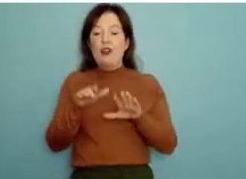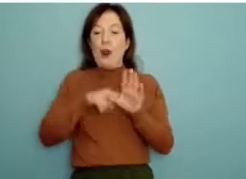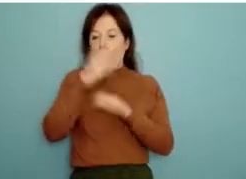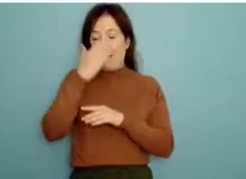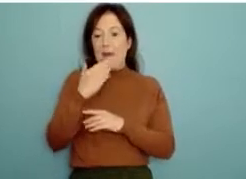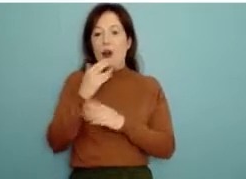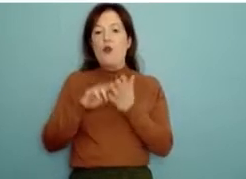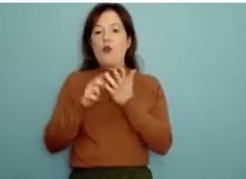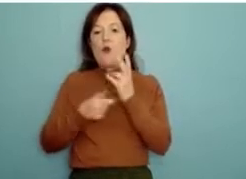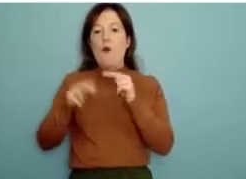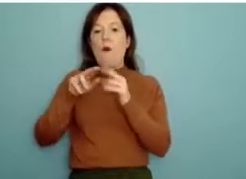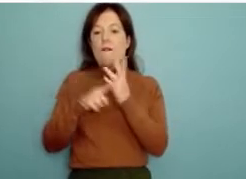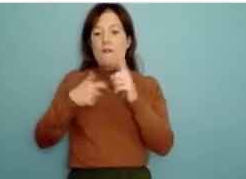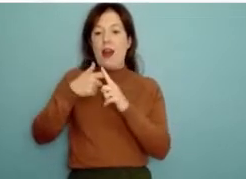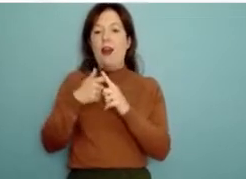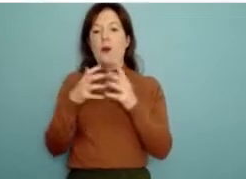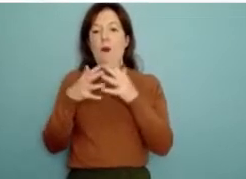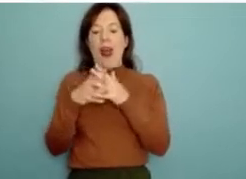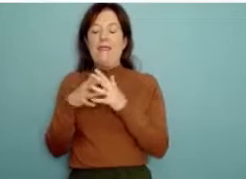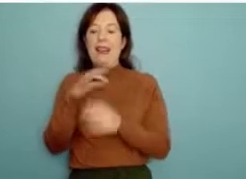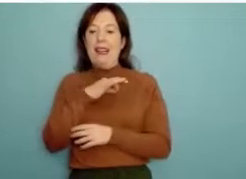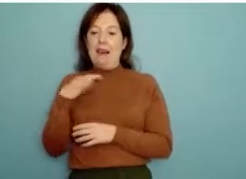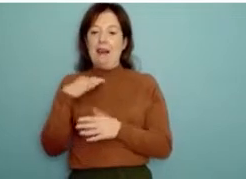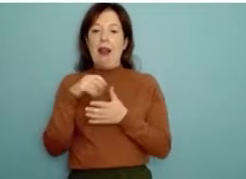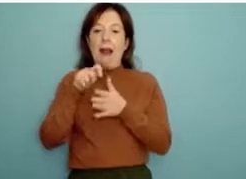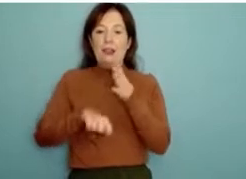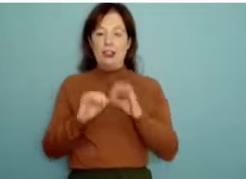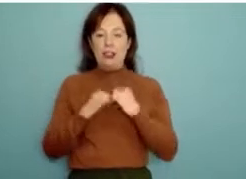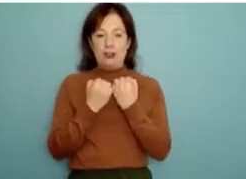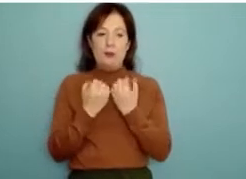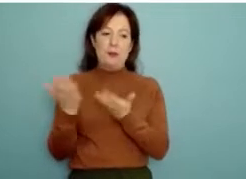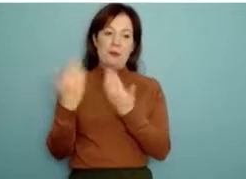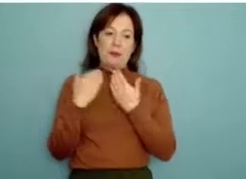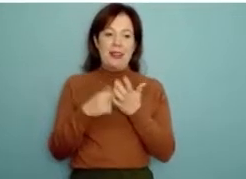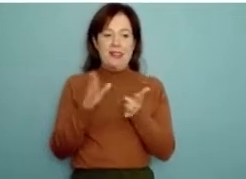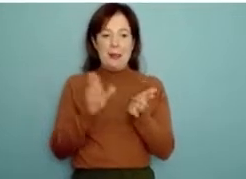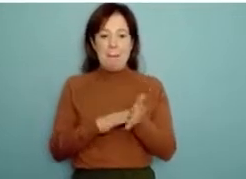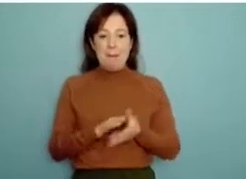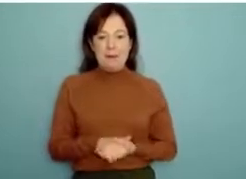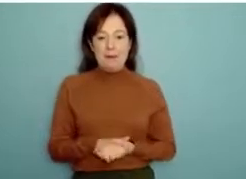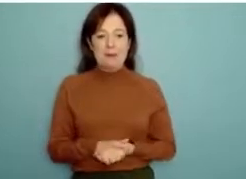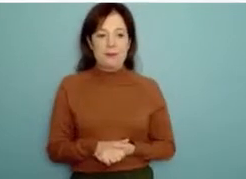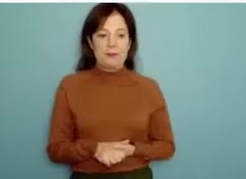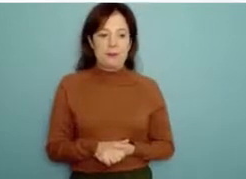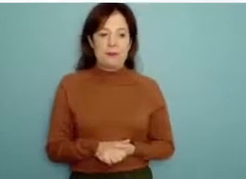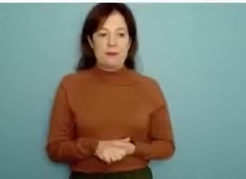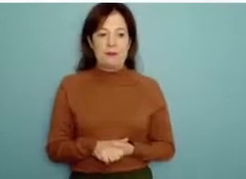and Waveney Clinical Commissioning Group. Tim, welcome. Let me hand over to you.